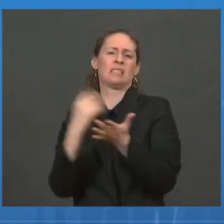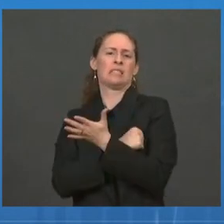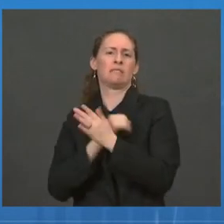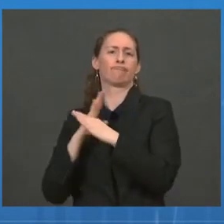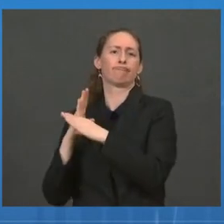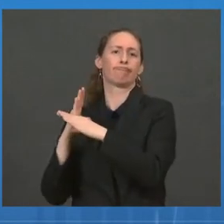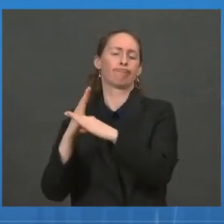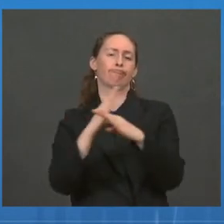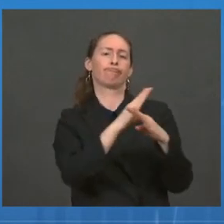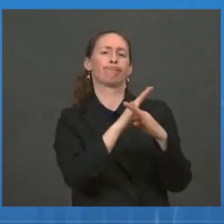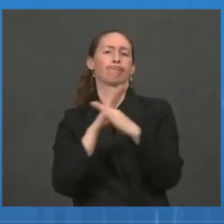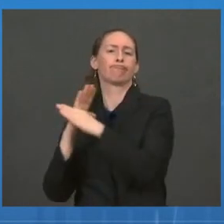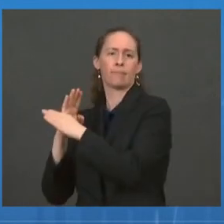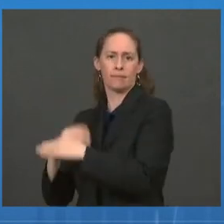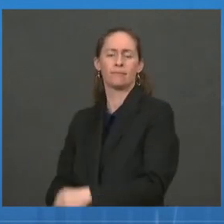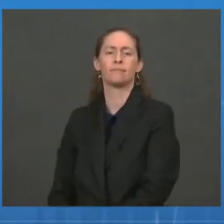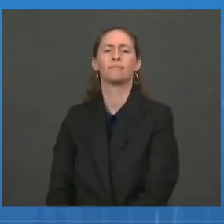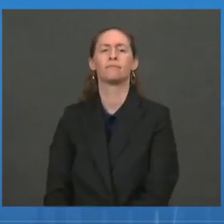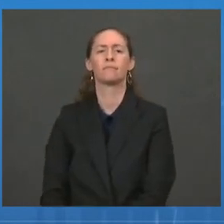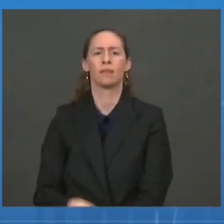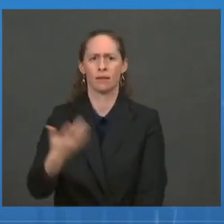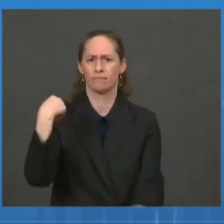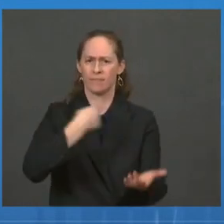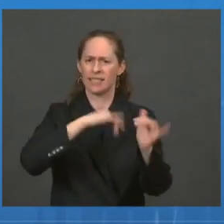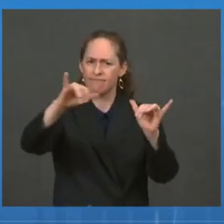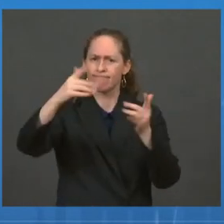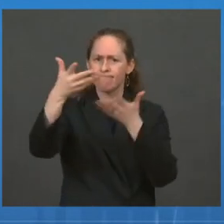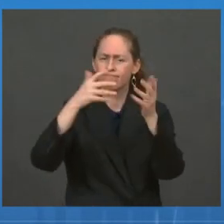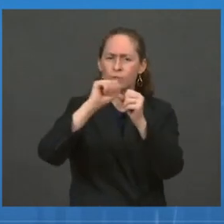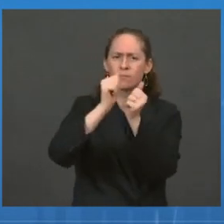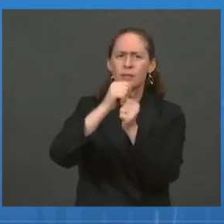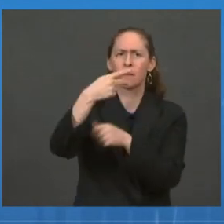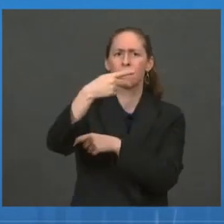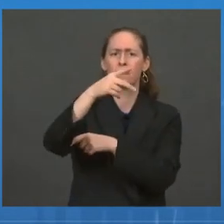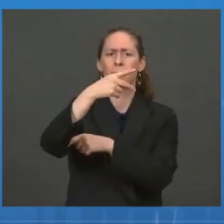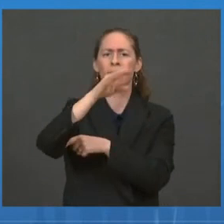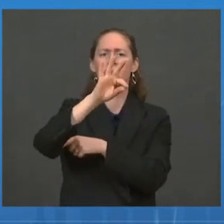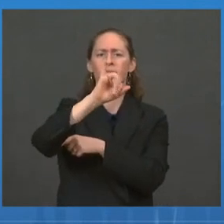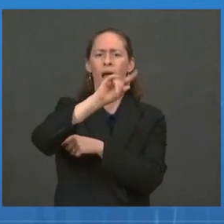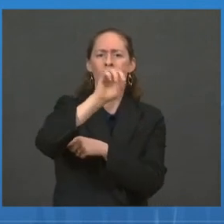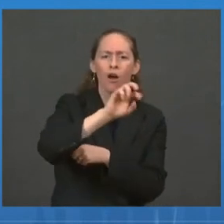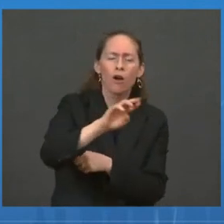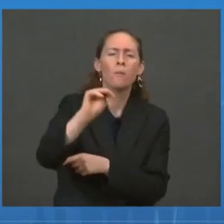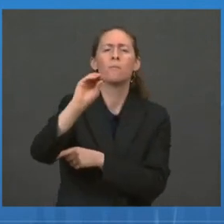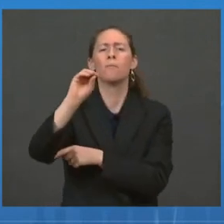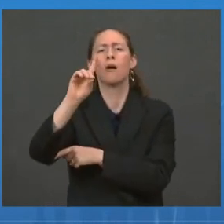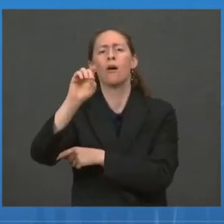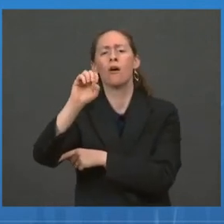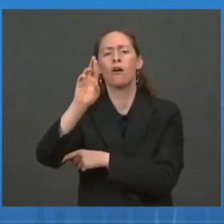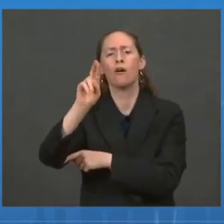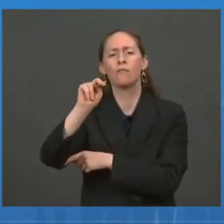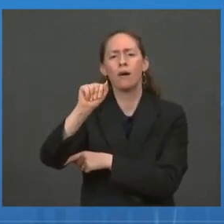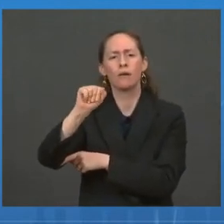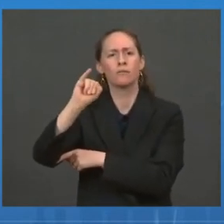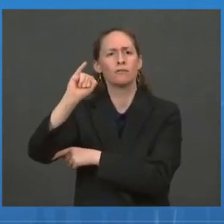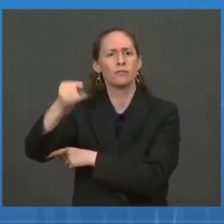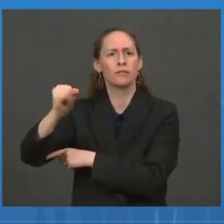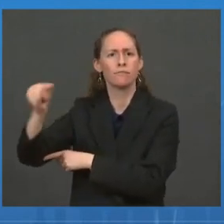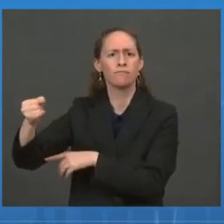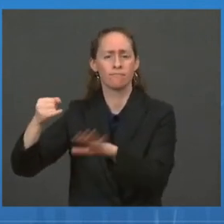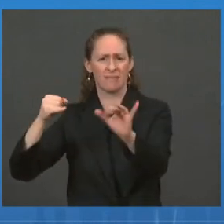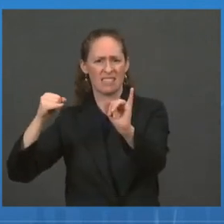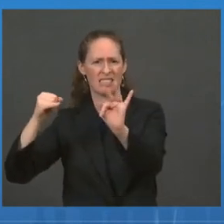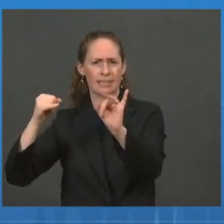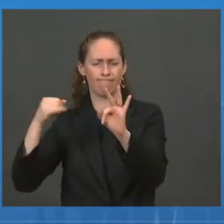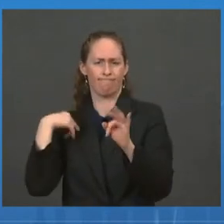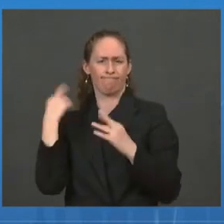contingency plans for modifications to vaccines or boosters if they're needed and we will